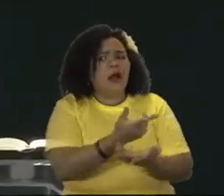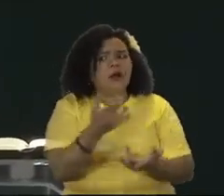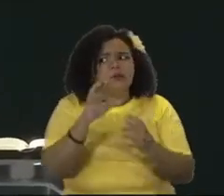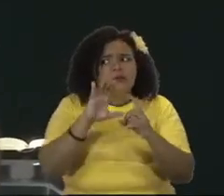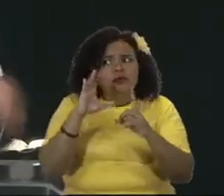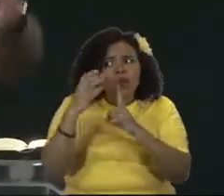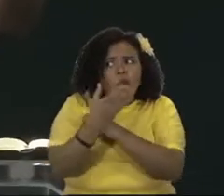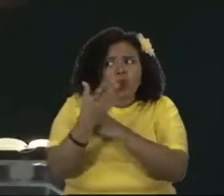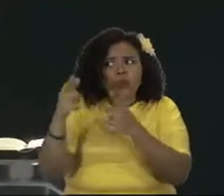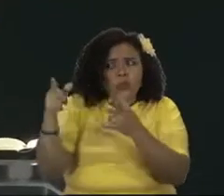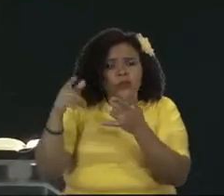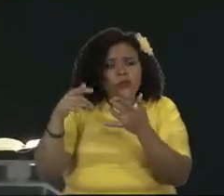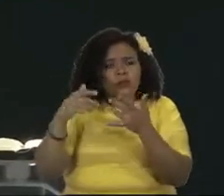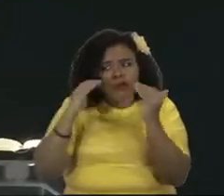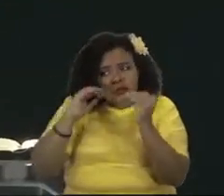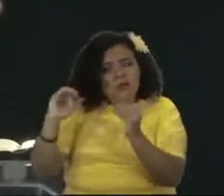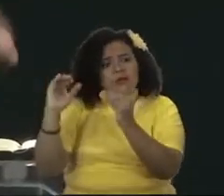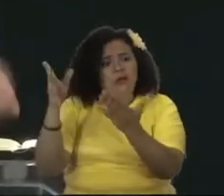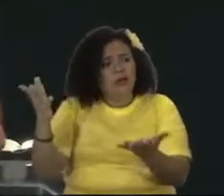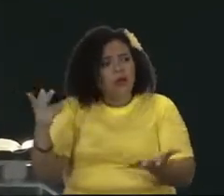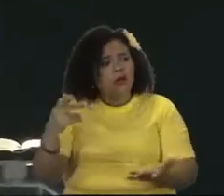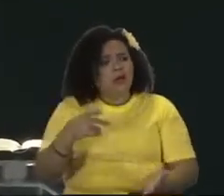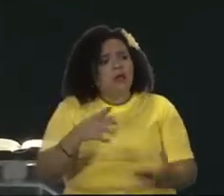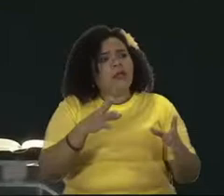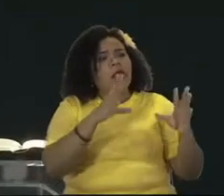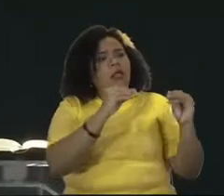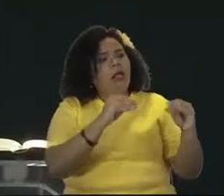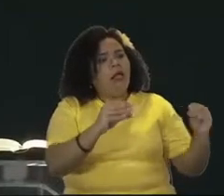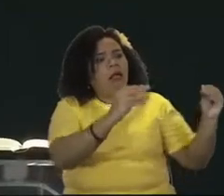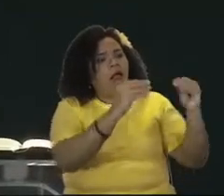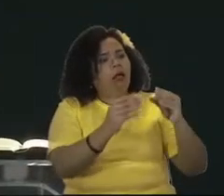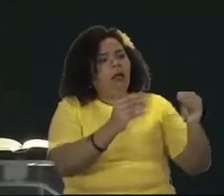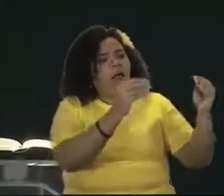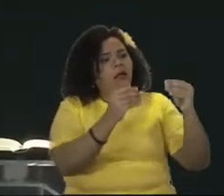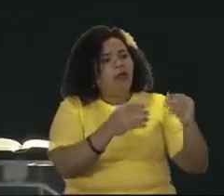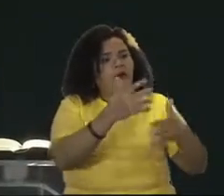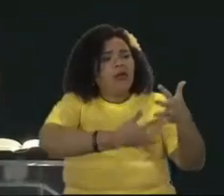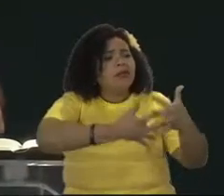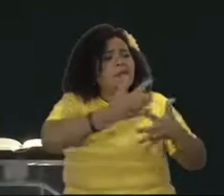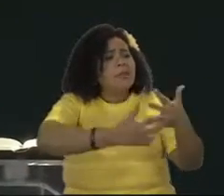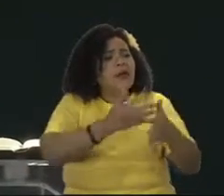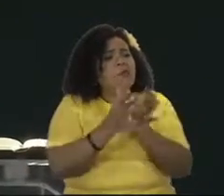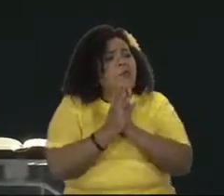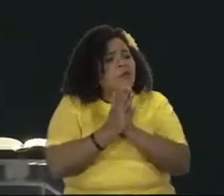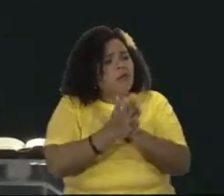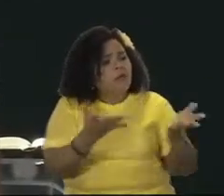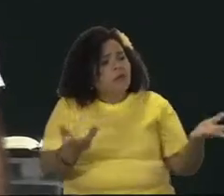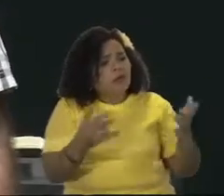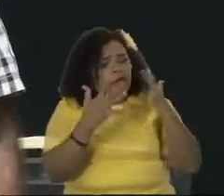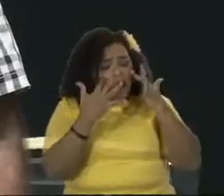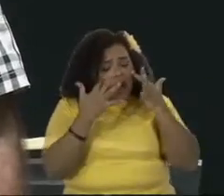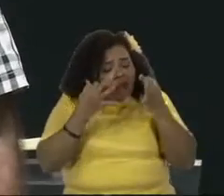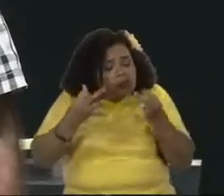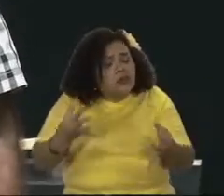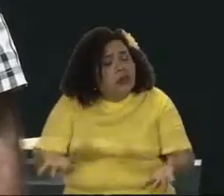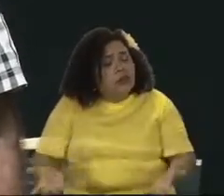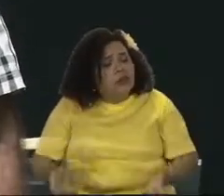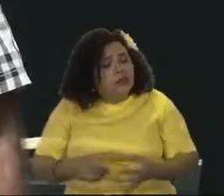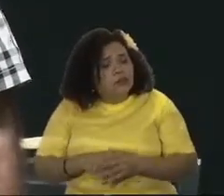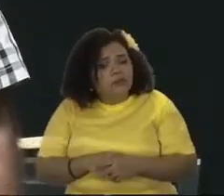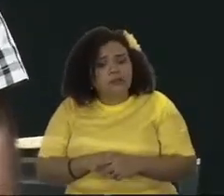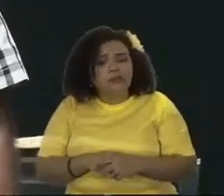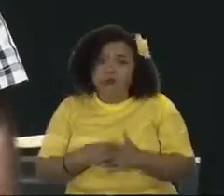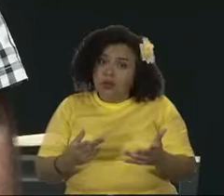them. And then I give power to the to people, tell them, be